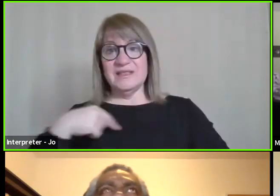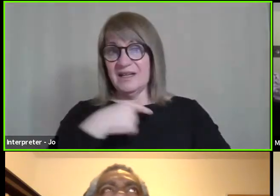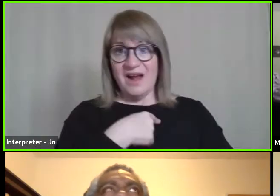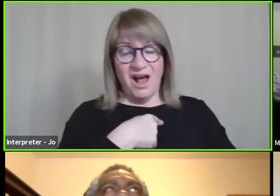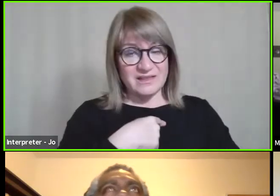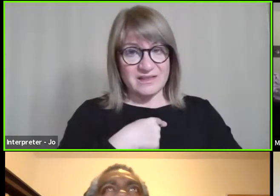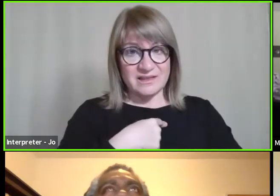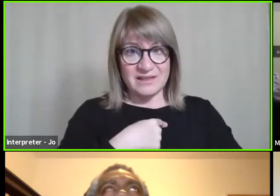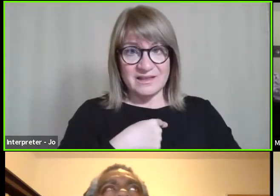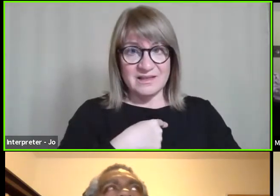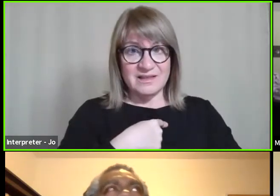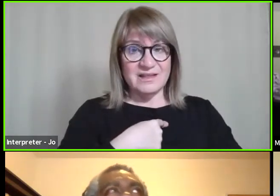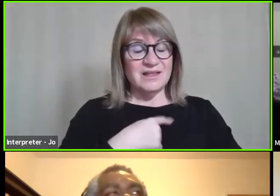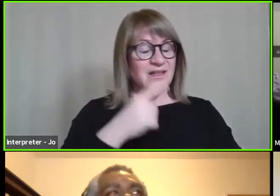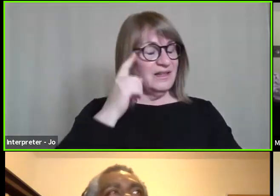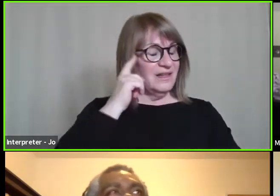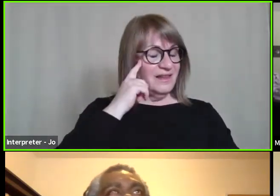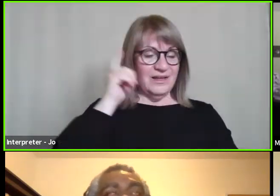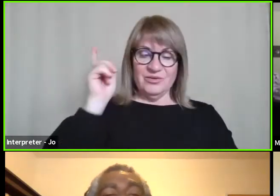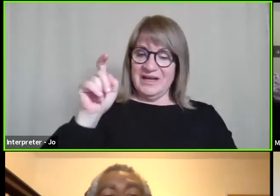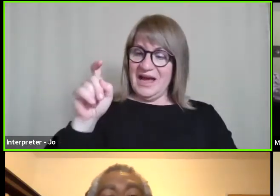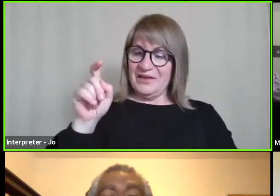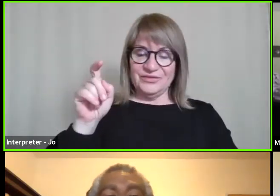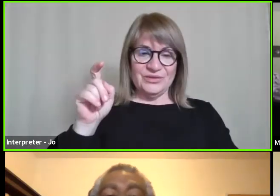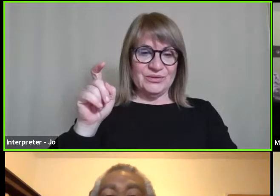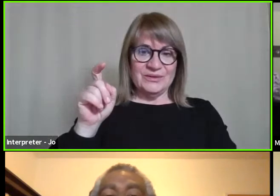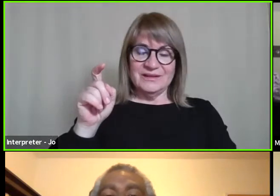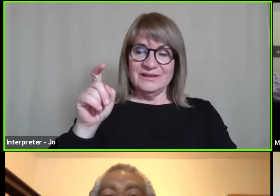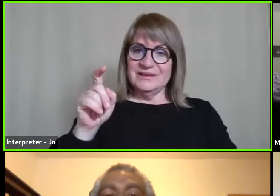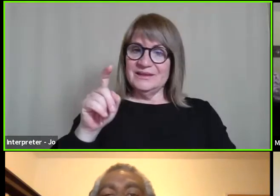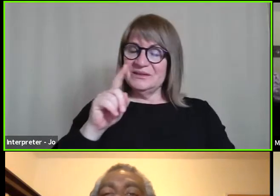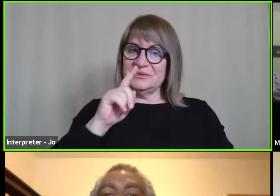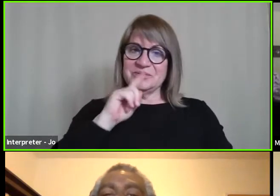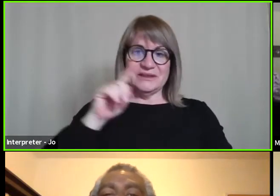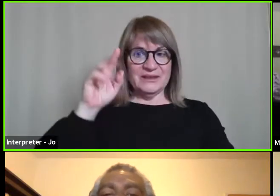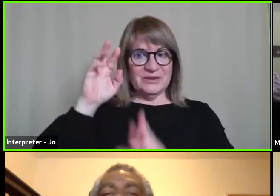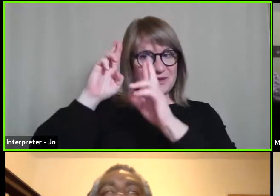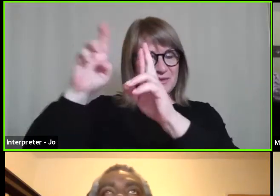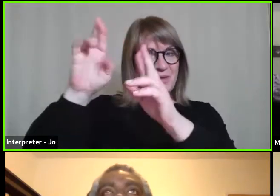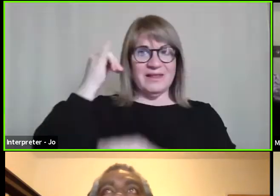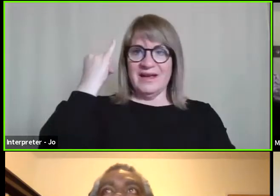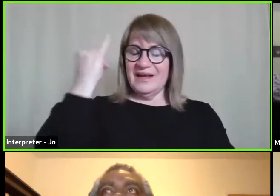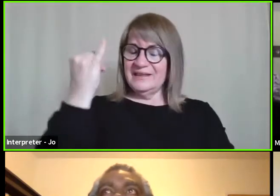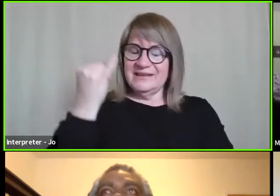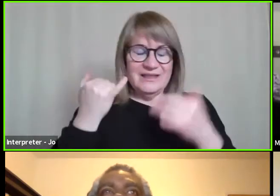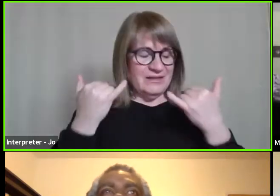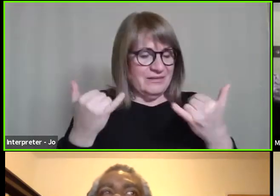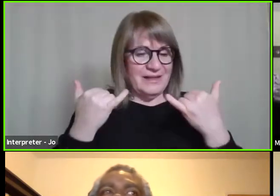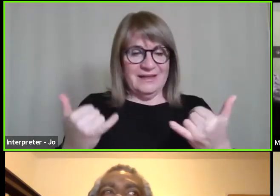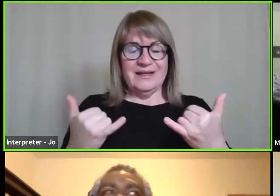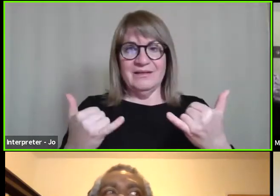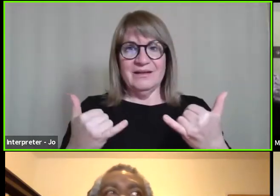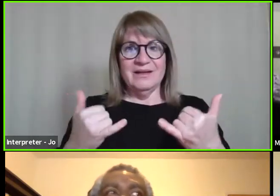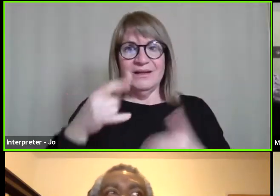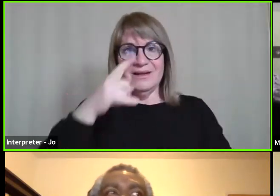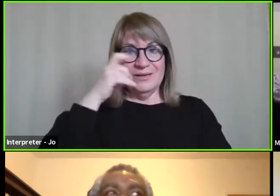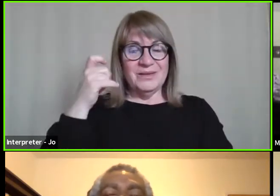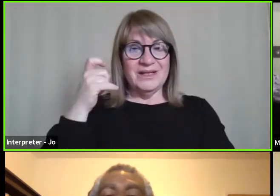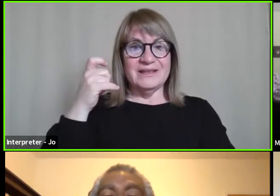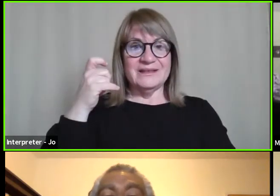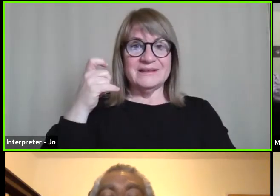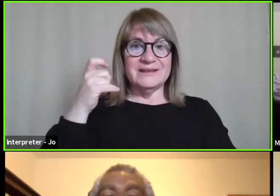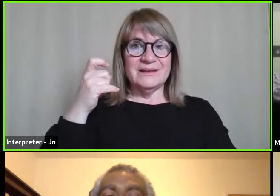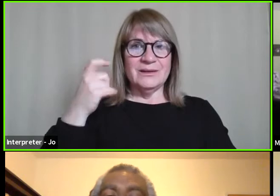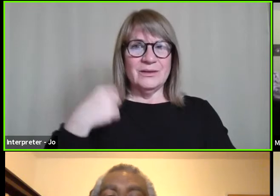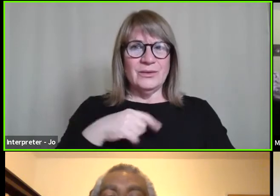i think we have to hold that in a space of tension in this moment because what we are seeing is that we are